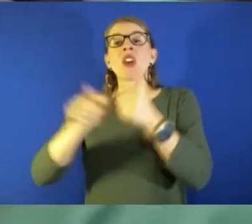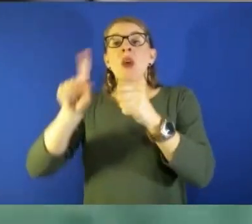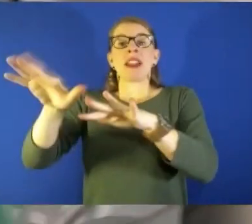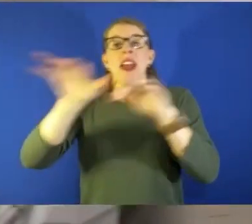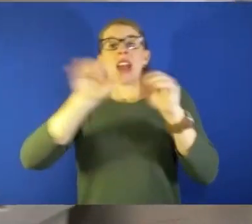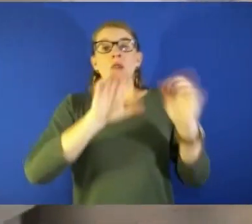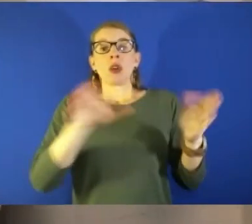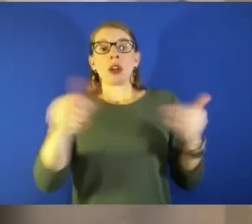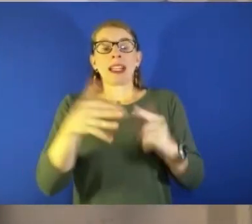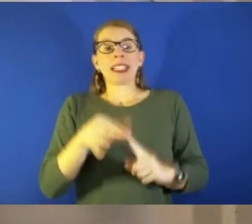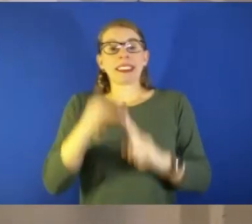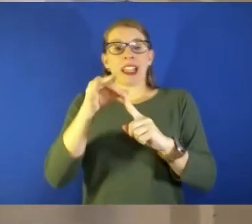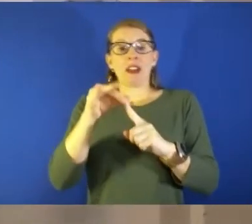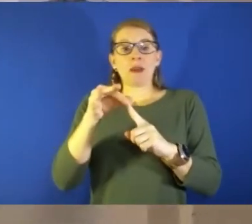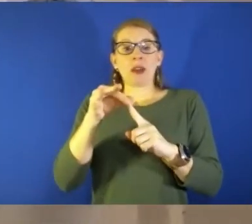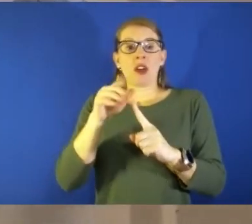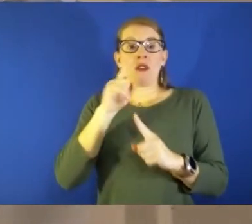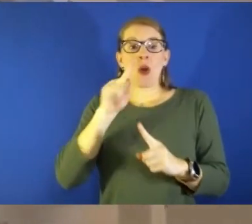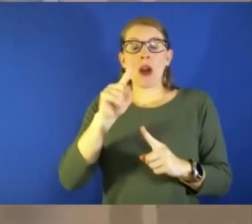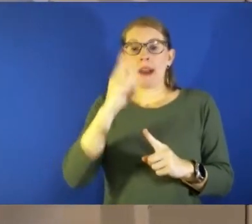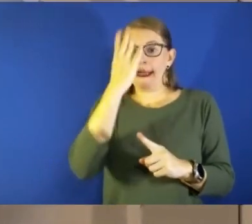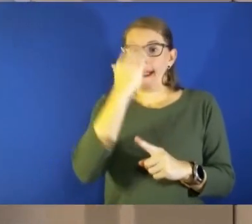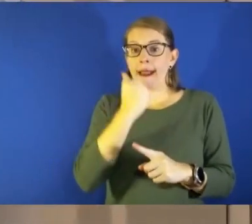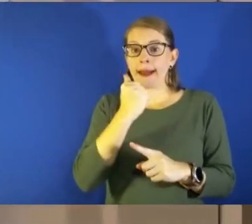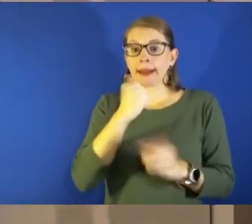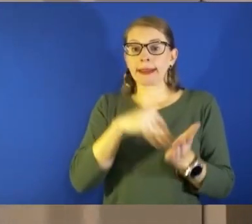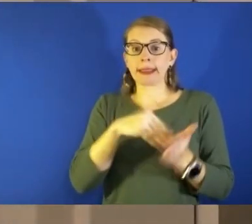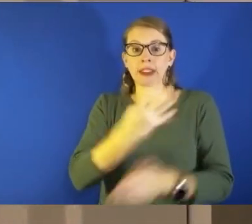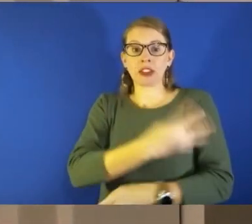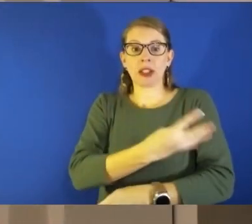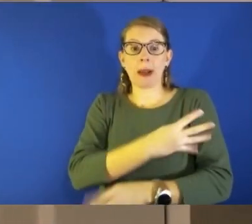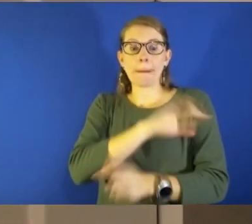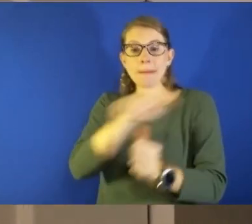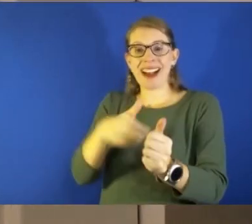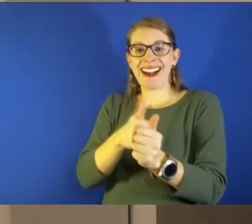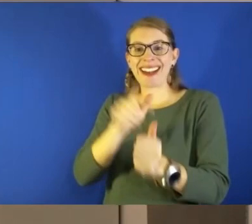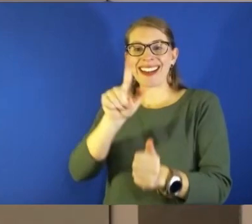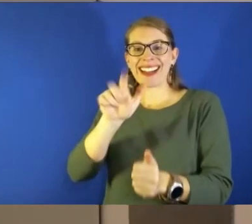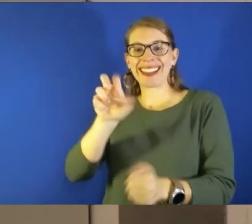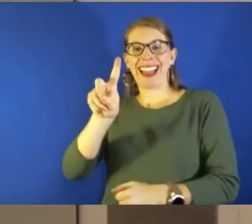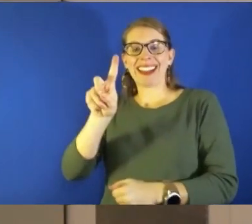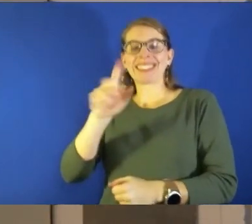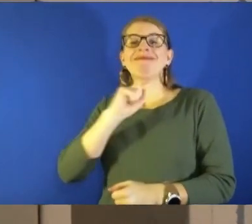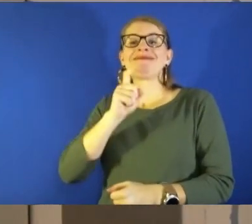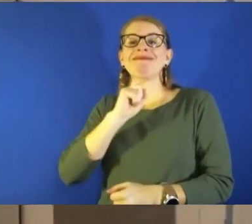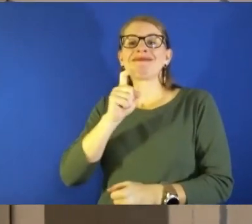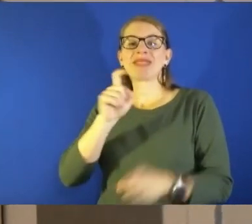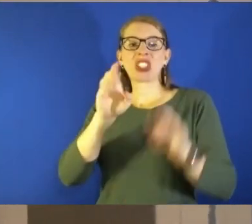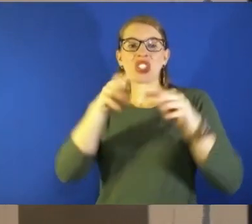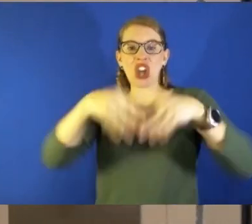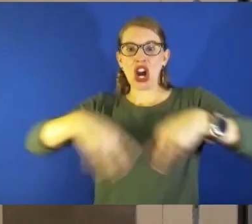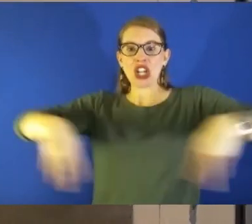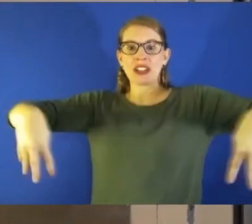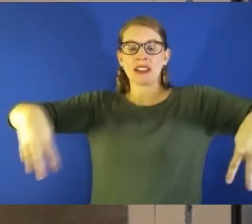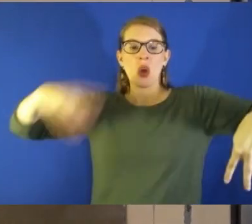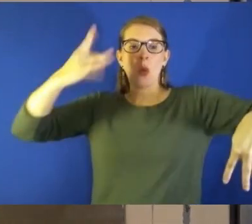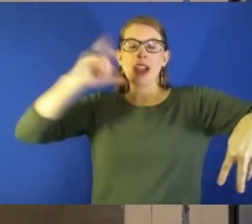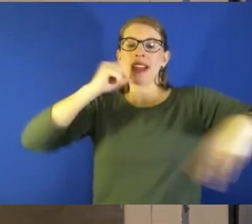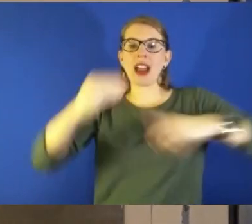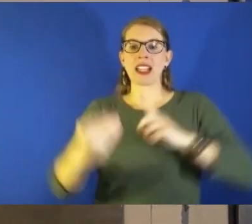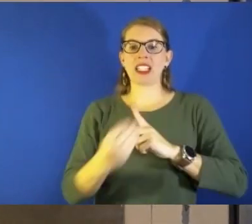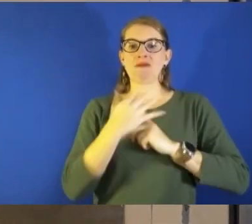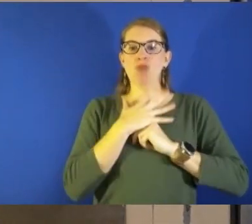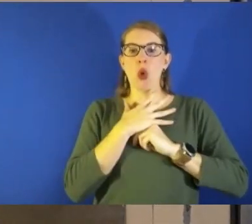for an anesthesiologist who is behind a lead curtain, behind a lot of lead, so that they're not exposed to the